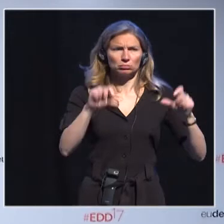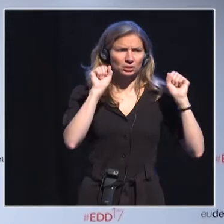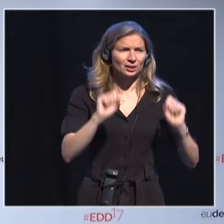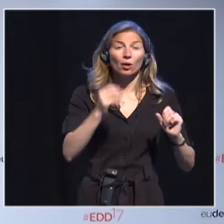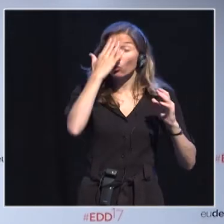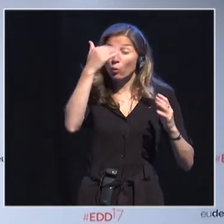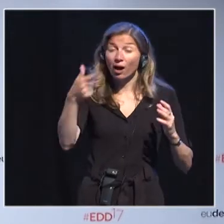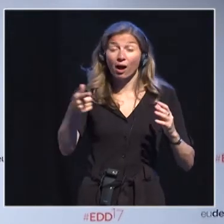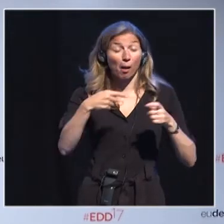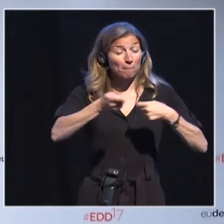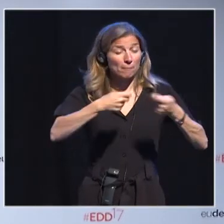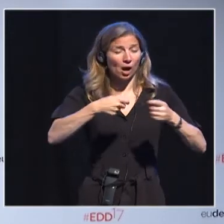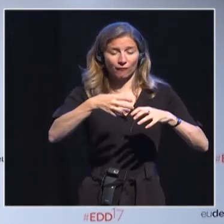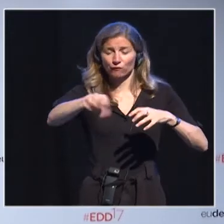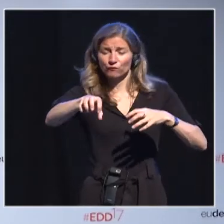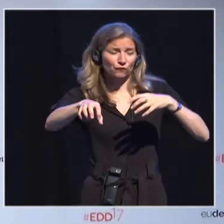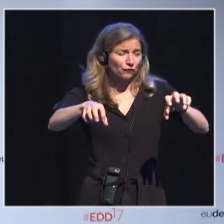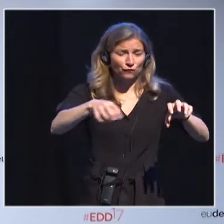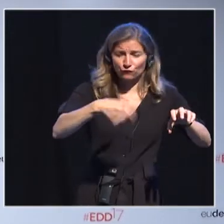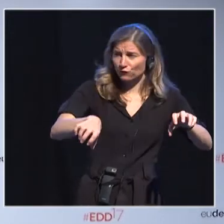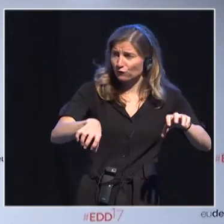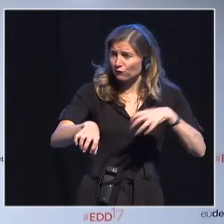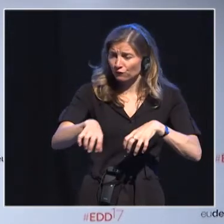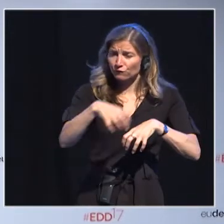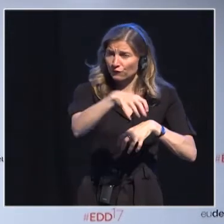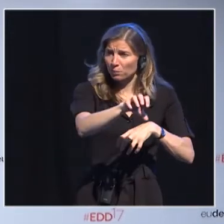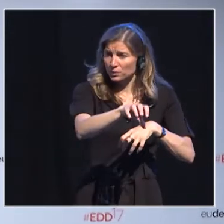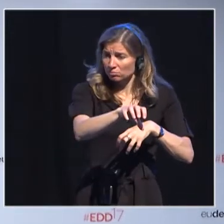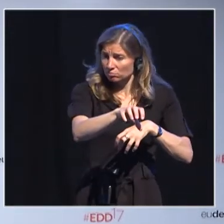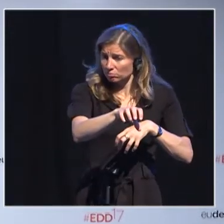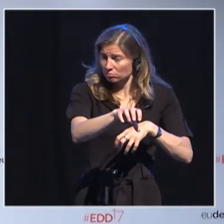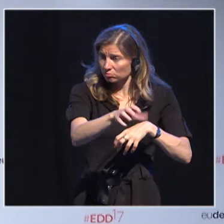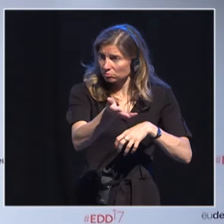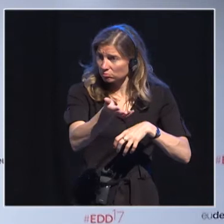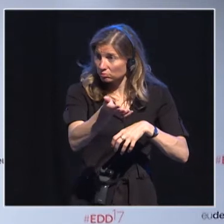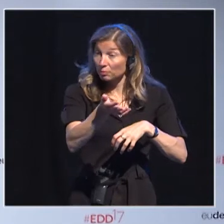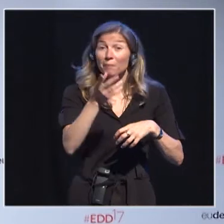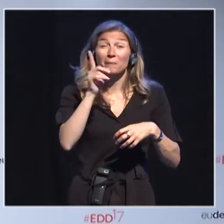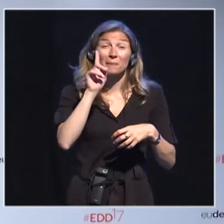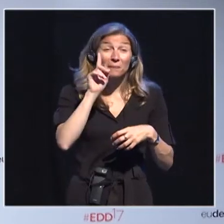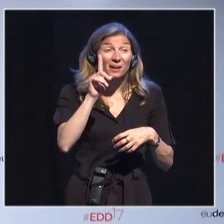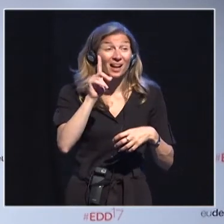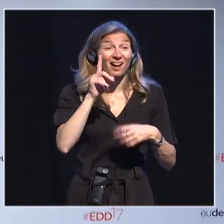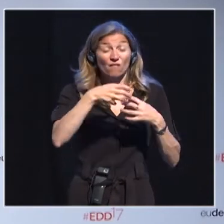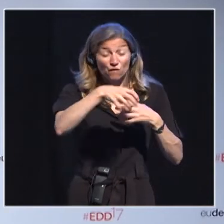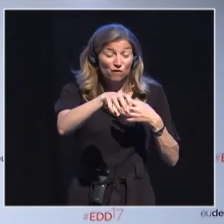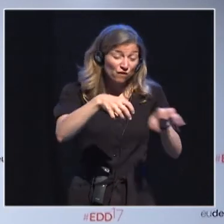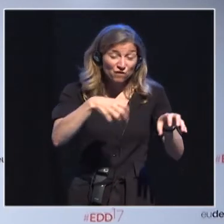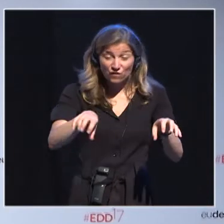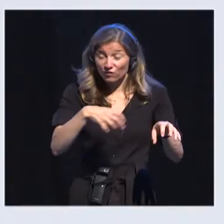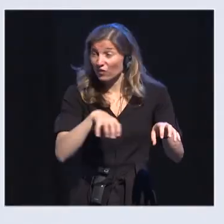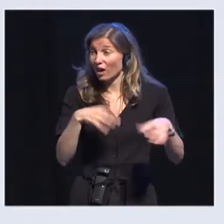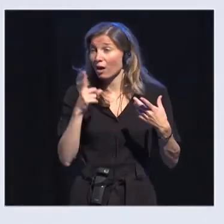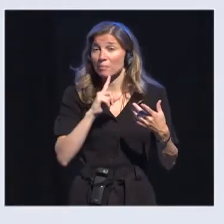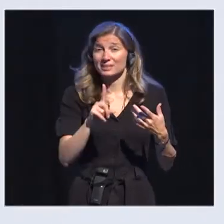fragmented. And if it will stay fragmented, then we will send a very simple message to our